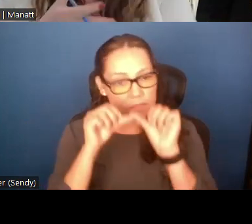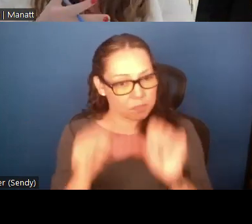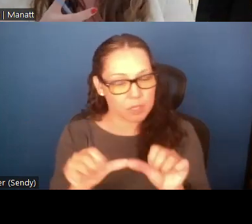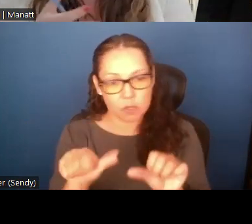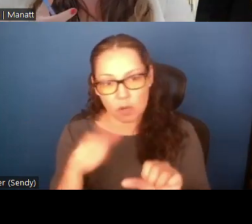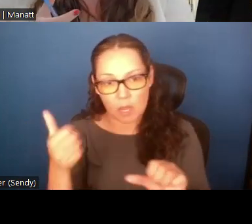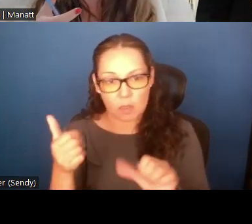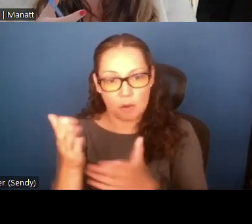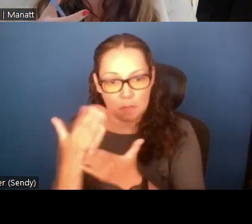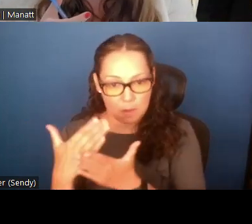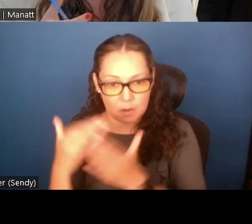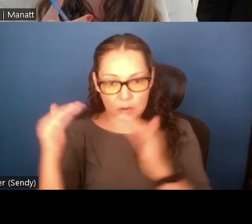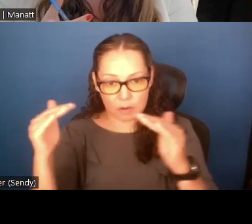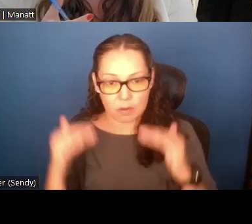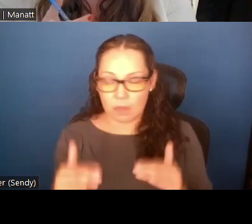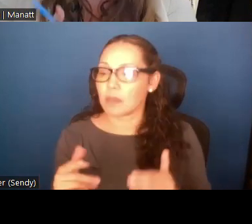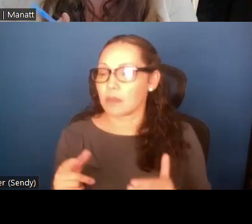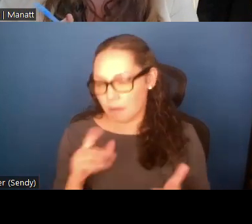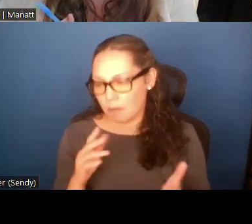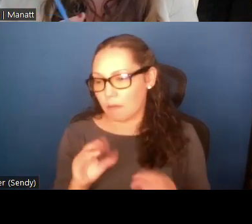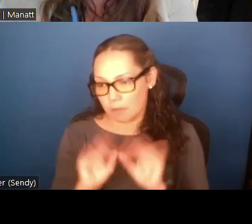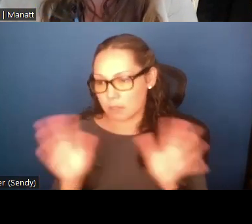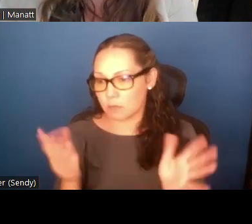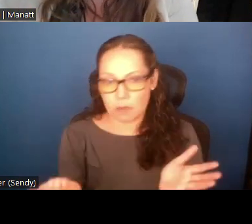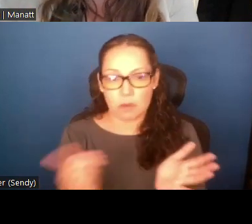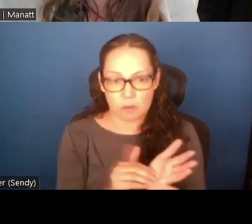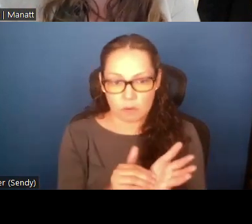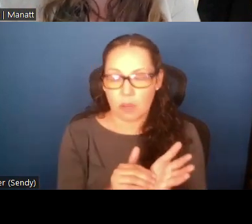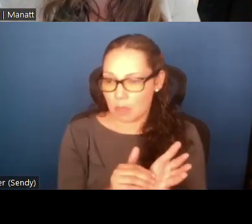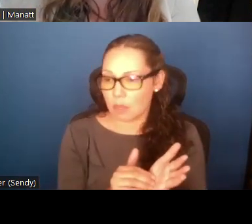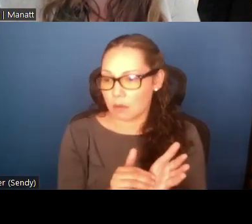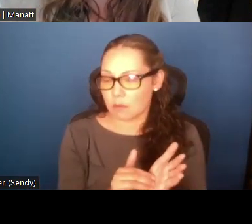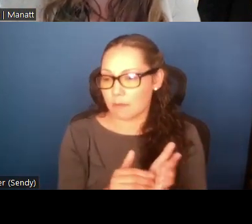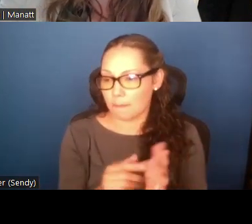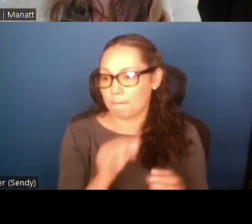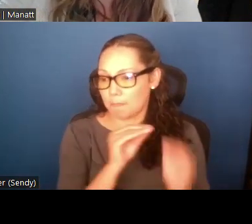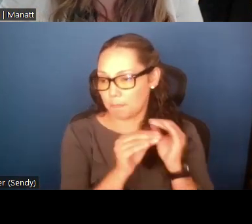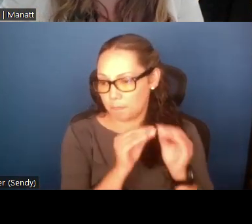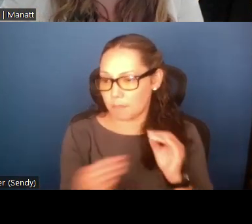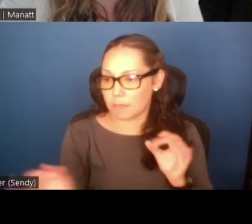this back around for another round of iteration and feedback for the group.